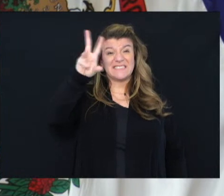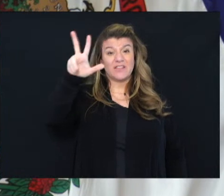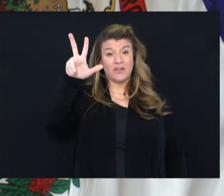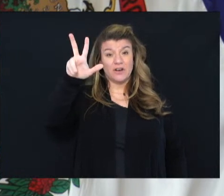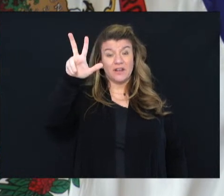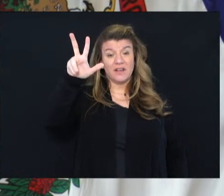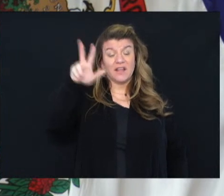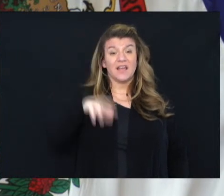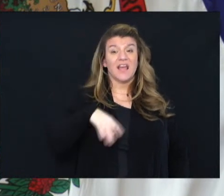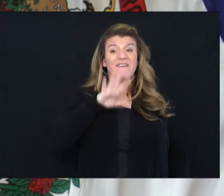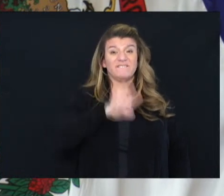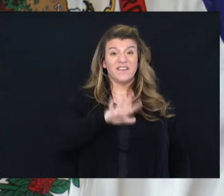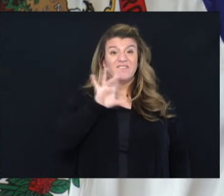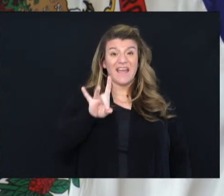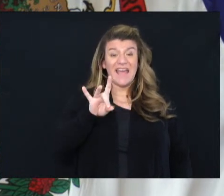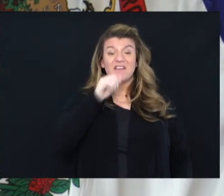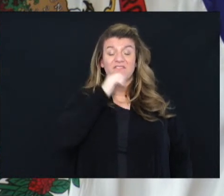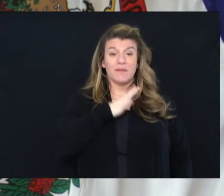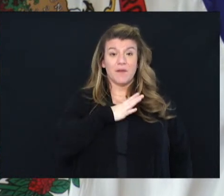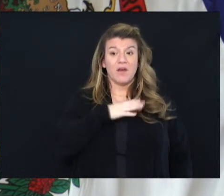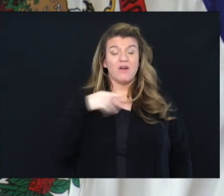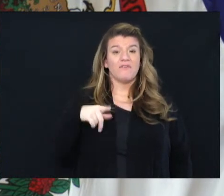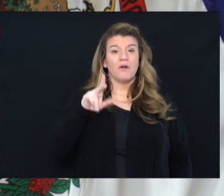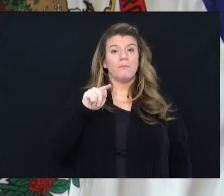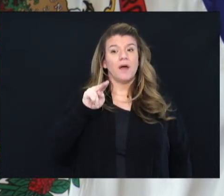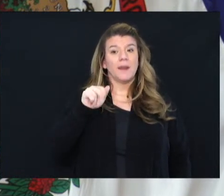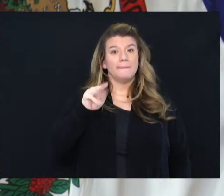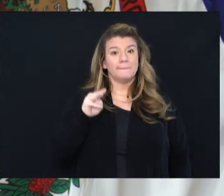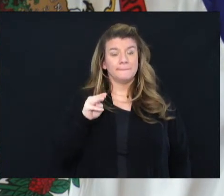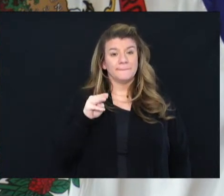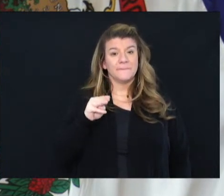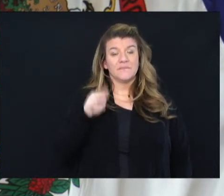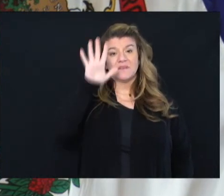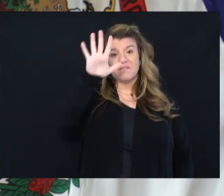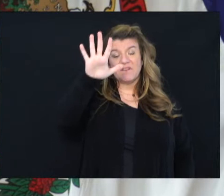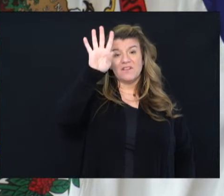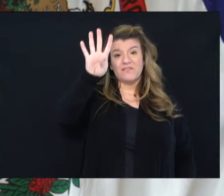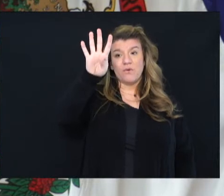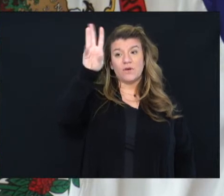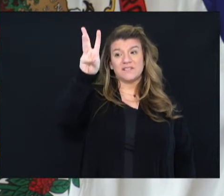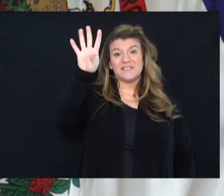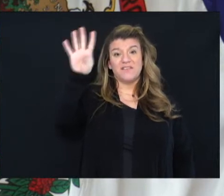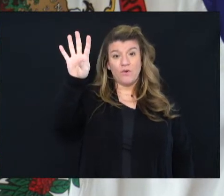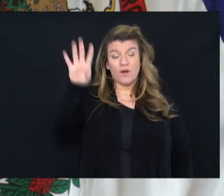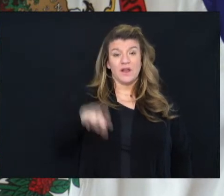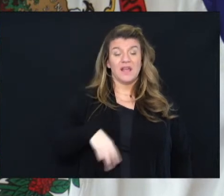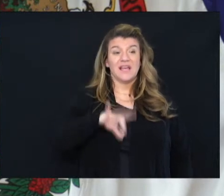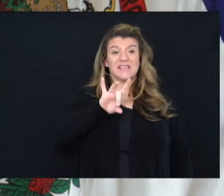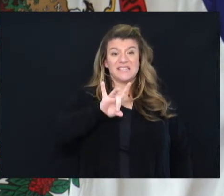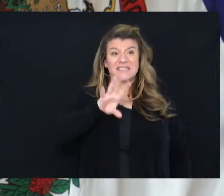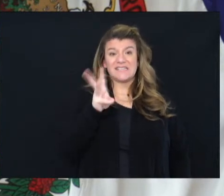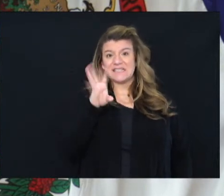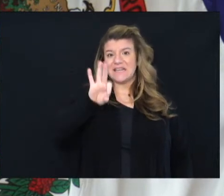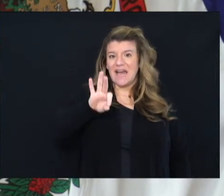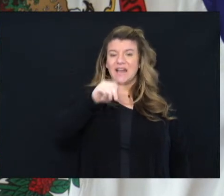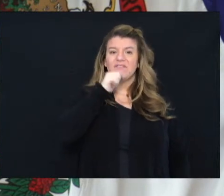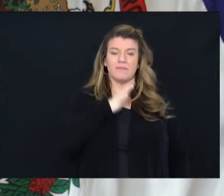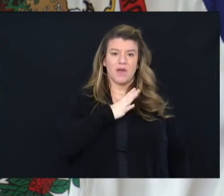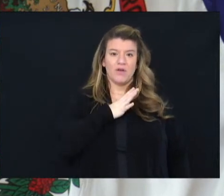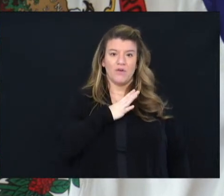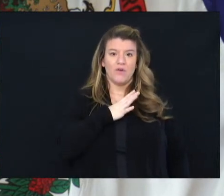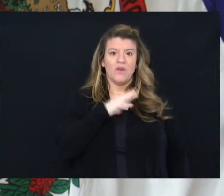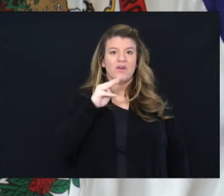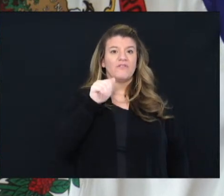5,463rd death is a 58-year-old female from Putnam County. The 5,464th death is a 69-year-old female